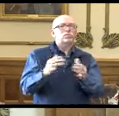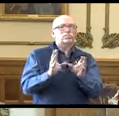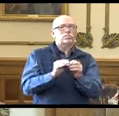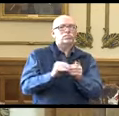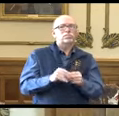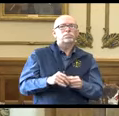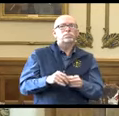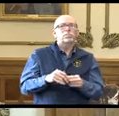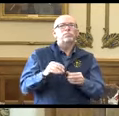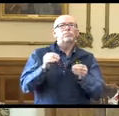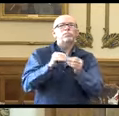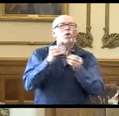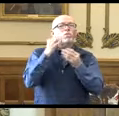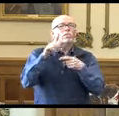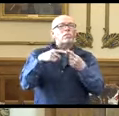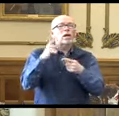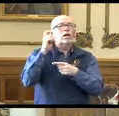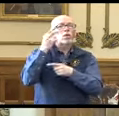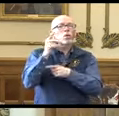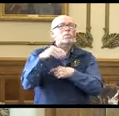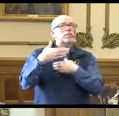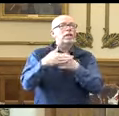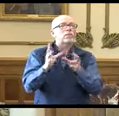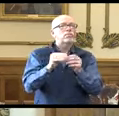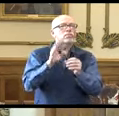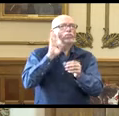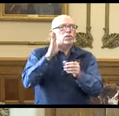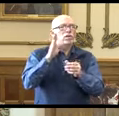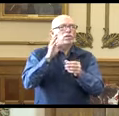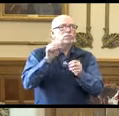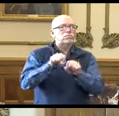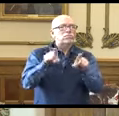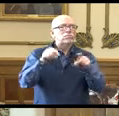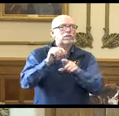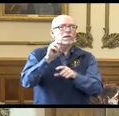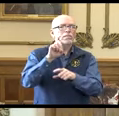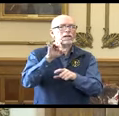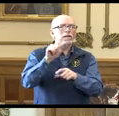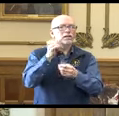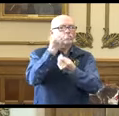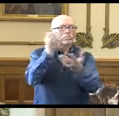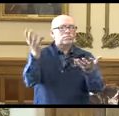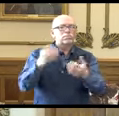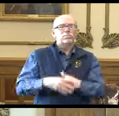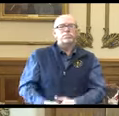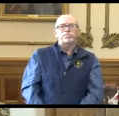briefing. Details regarding Governor Holcomb's next briefing will be sent in a media advisory.